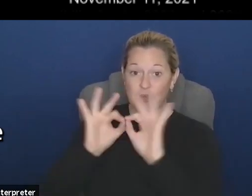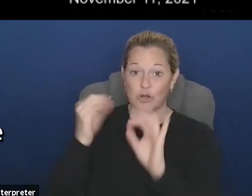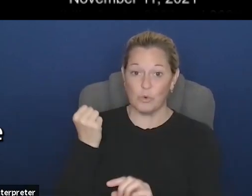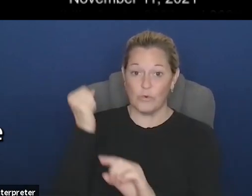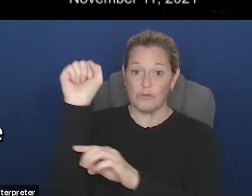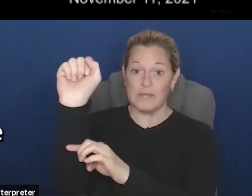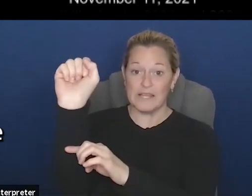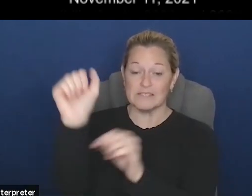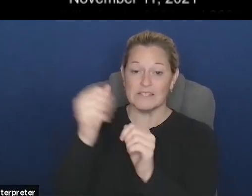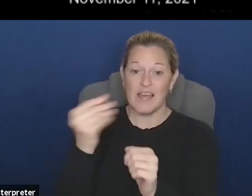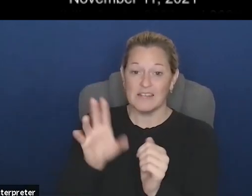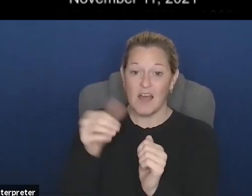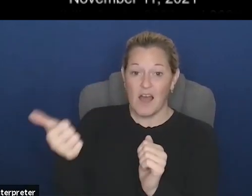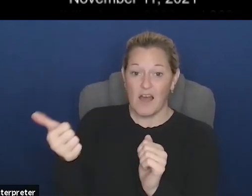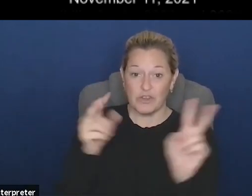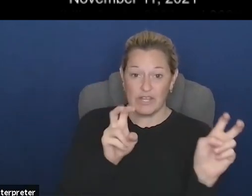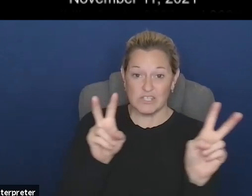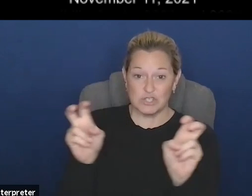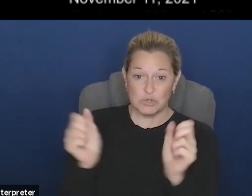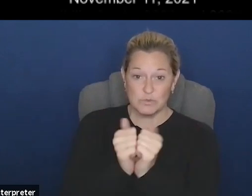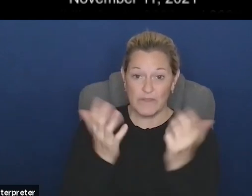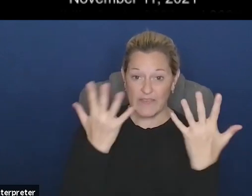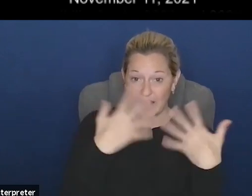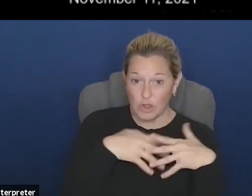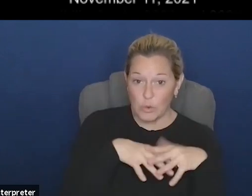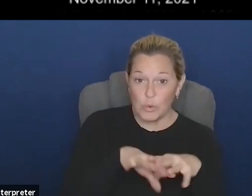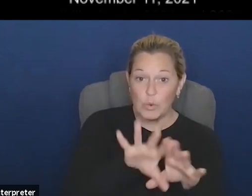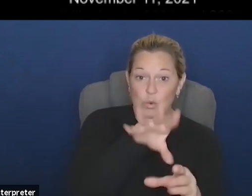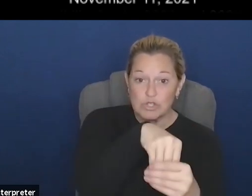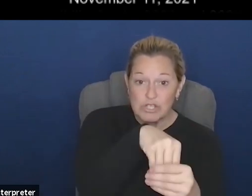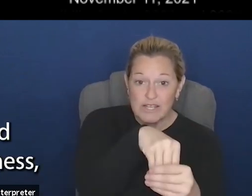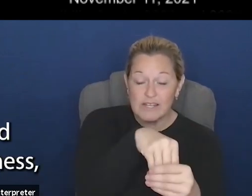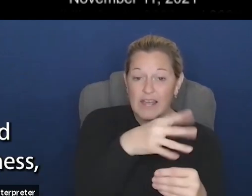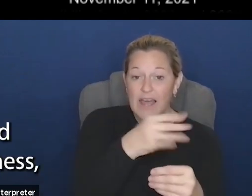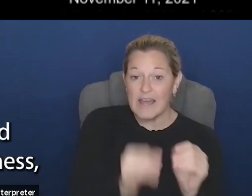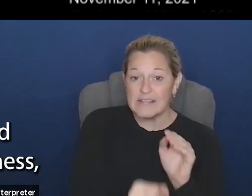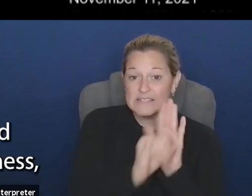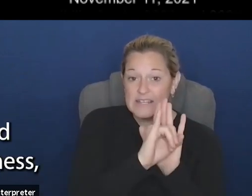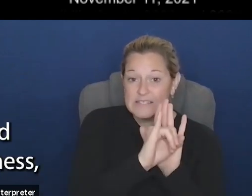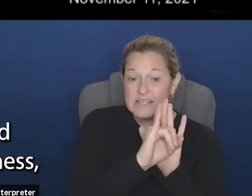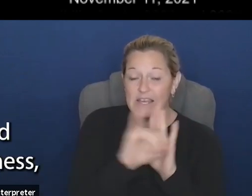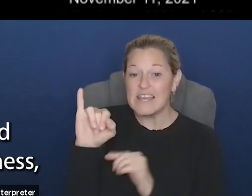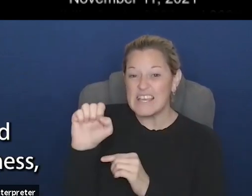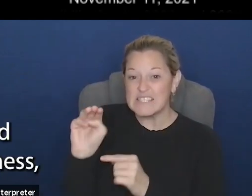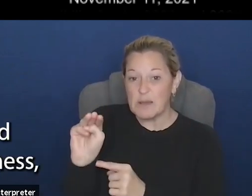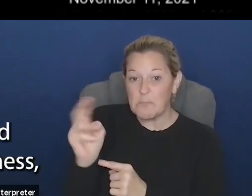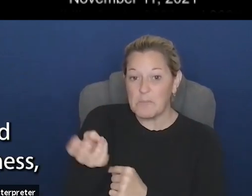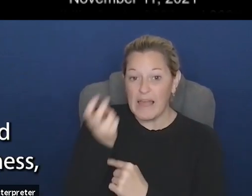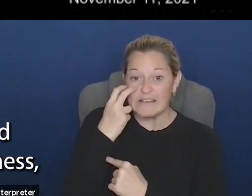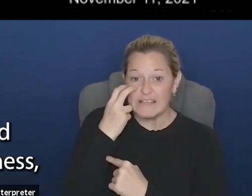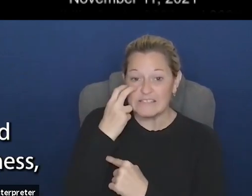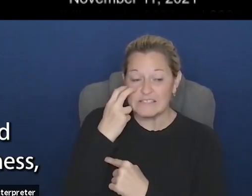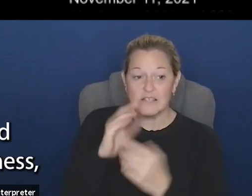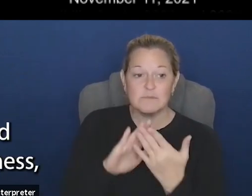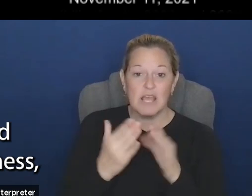other issues around inclusion and intersection identity that are coming to the fore, ism blindness has become supplanted with